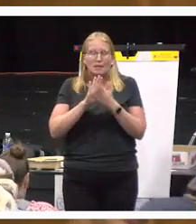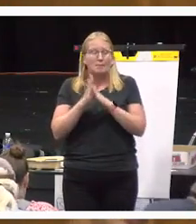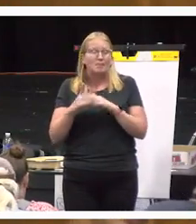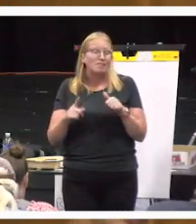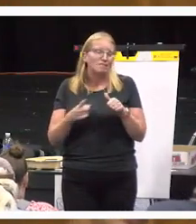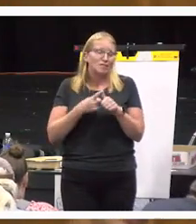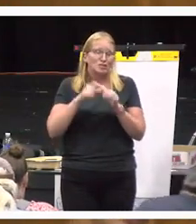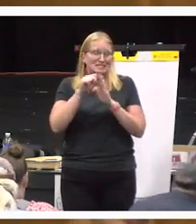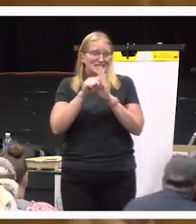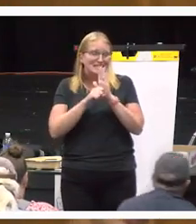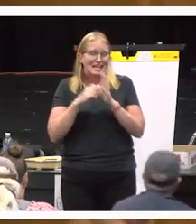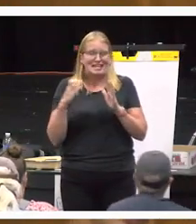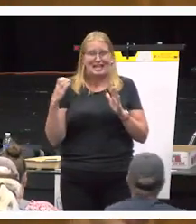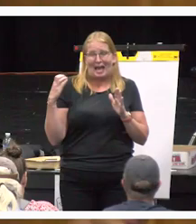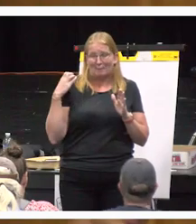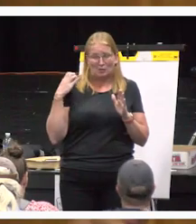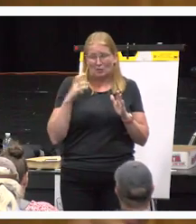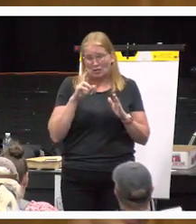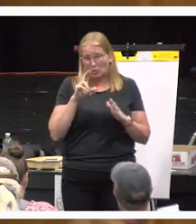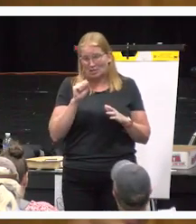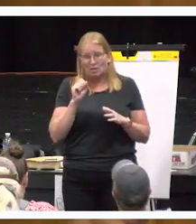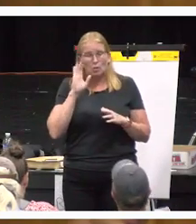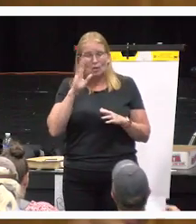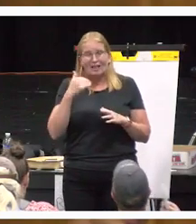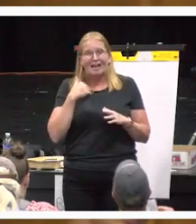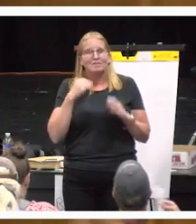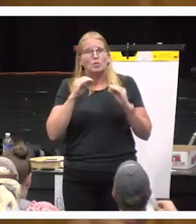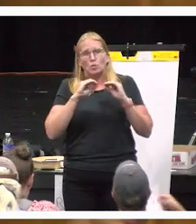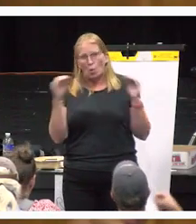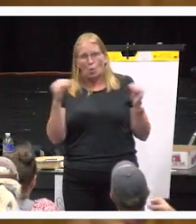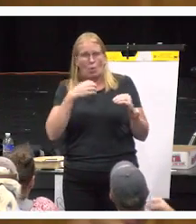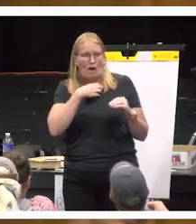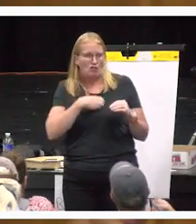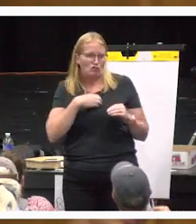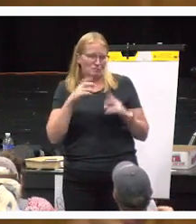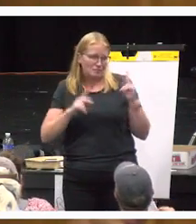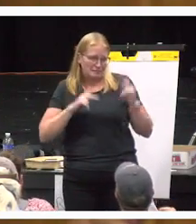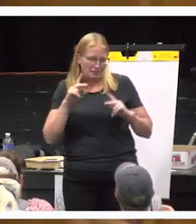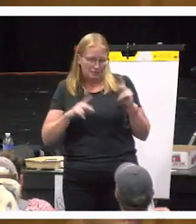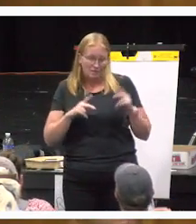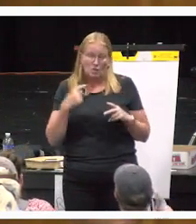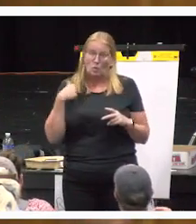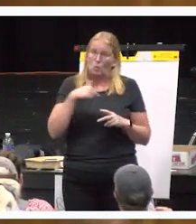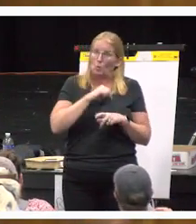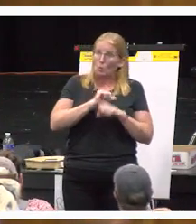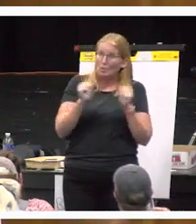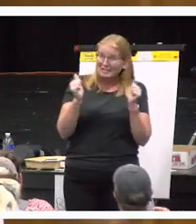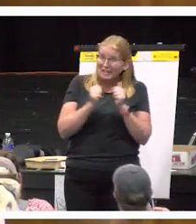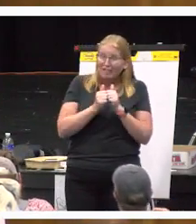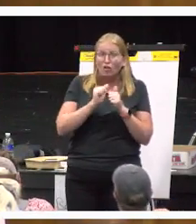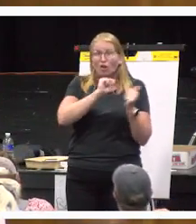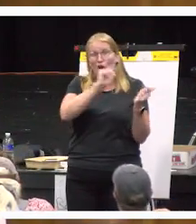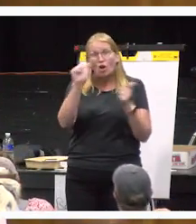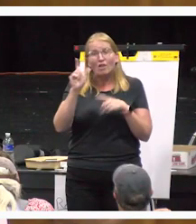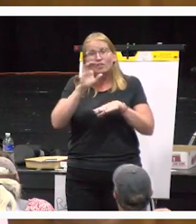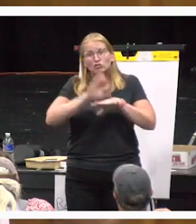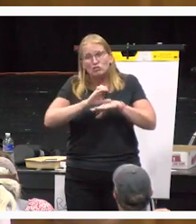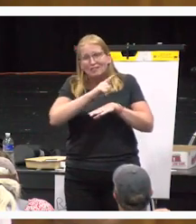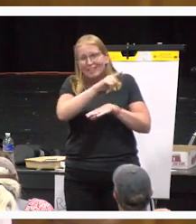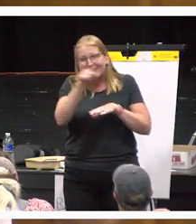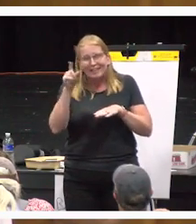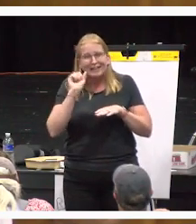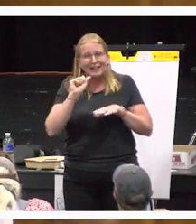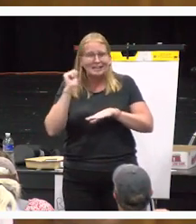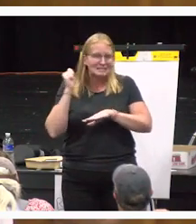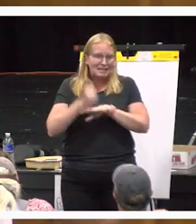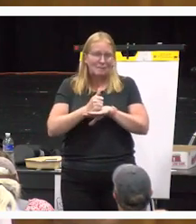the nation's history to be free from hunger. Working together, the churches should establish a